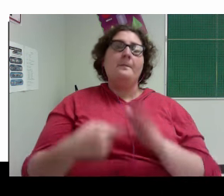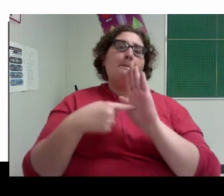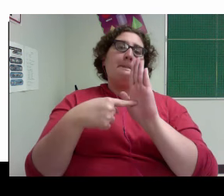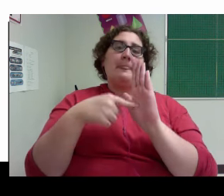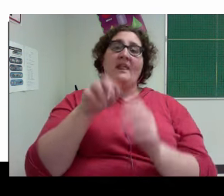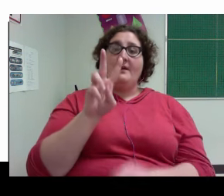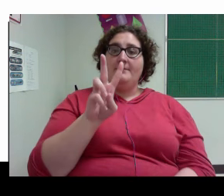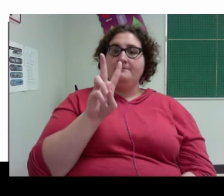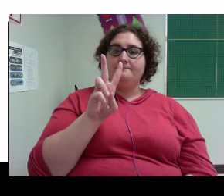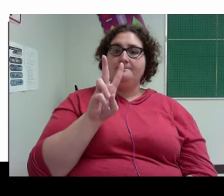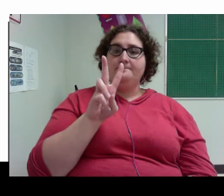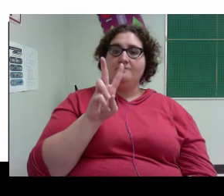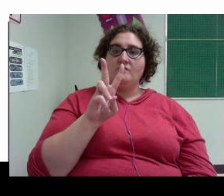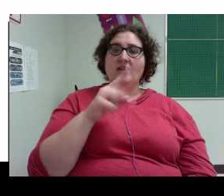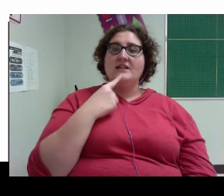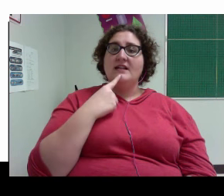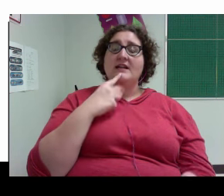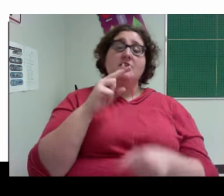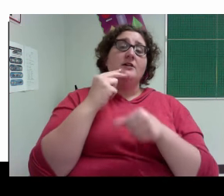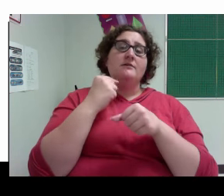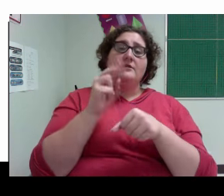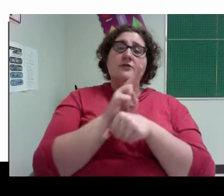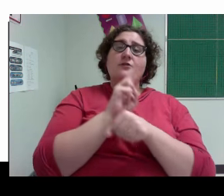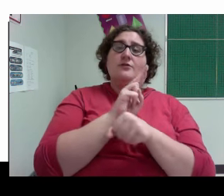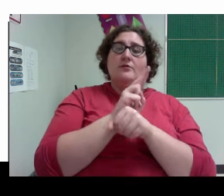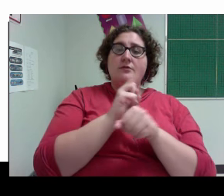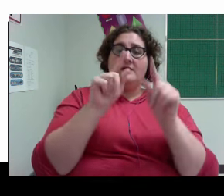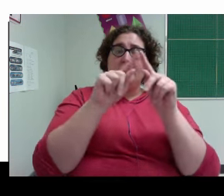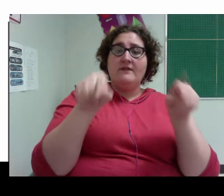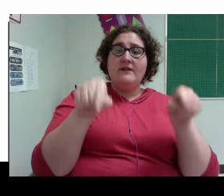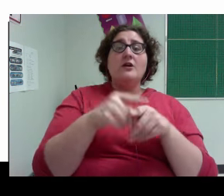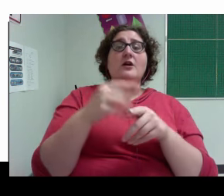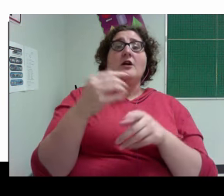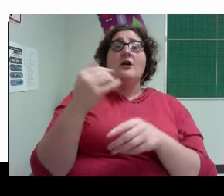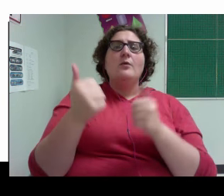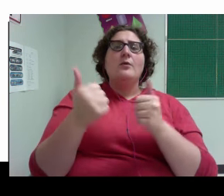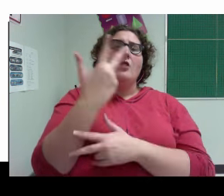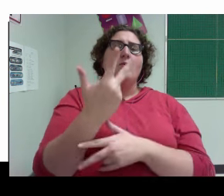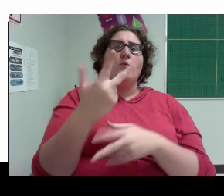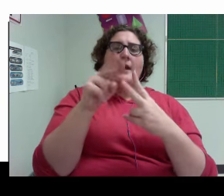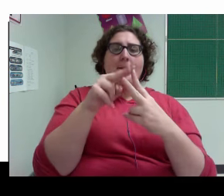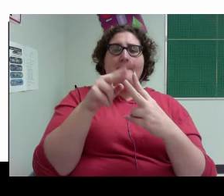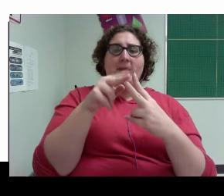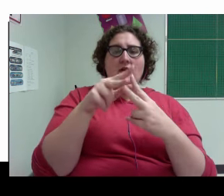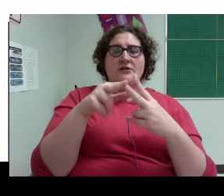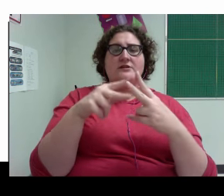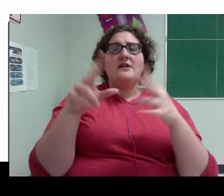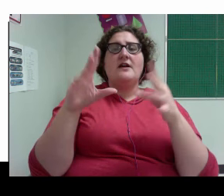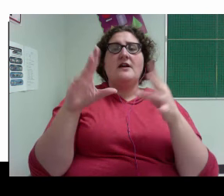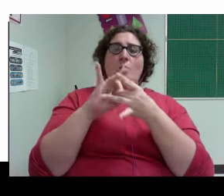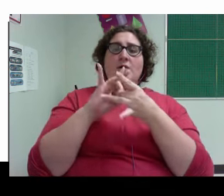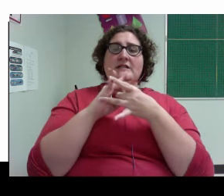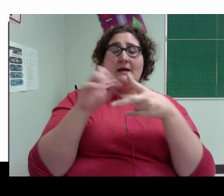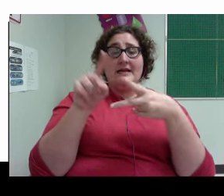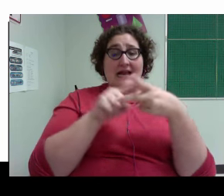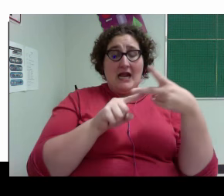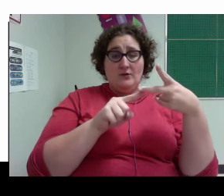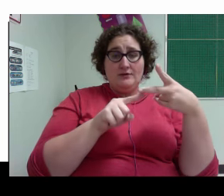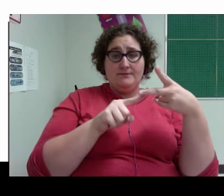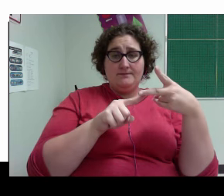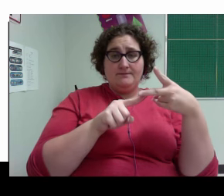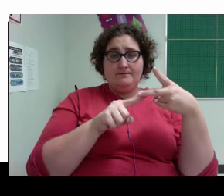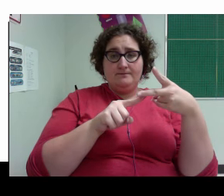Example 2. It says, use the figure, what are 3 pairs of corresponding angles? Okay, so if we want corresponding